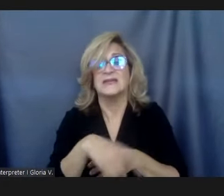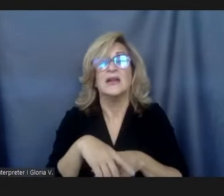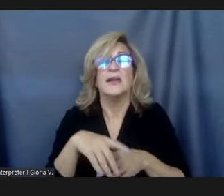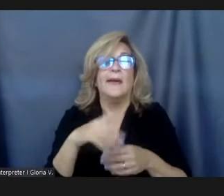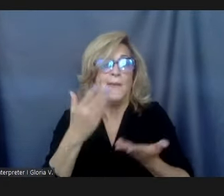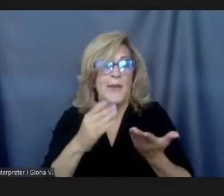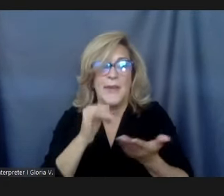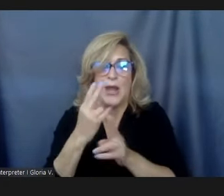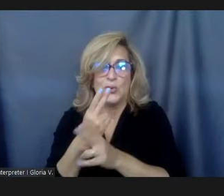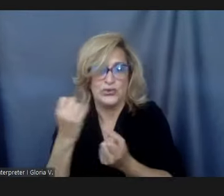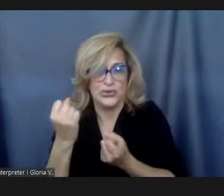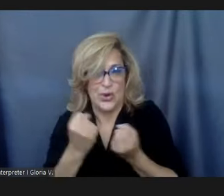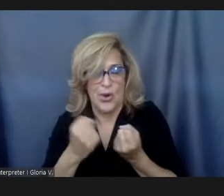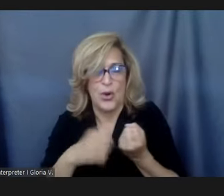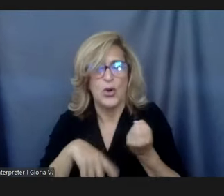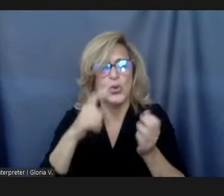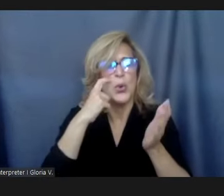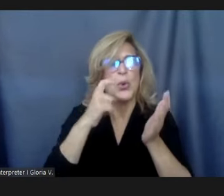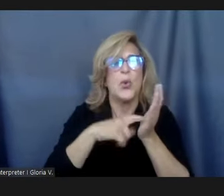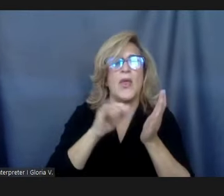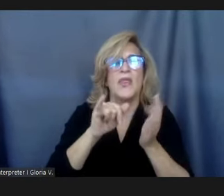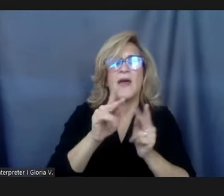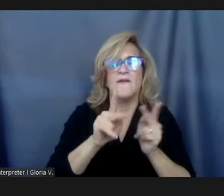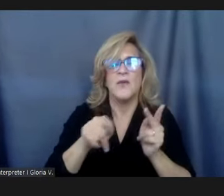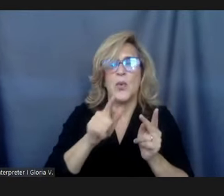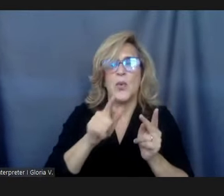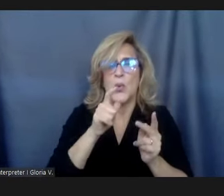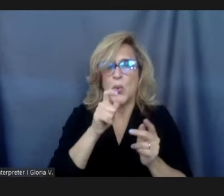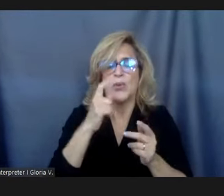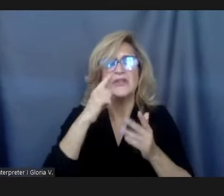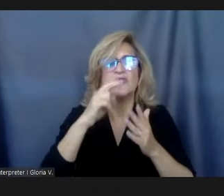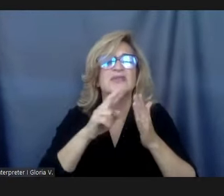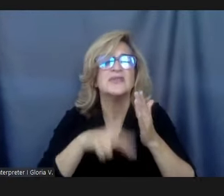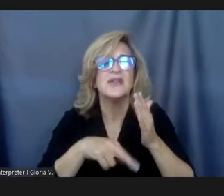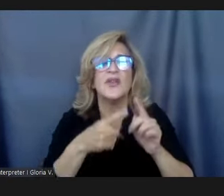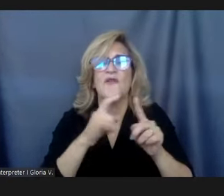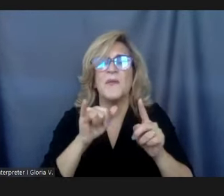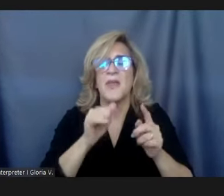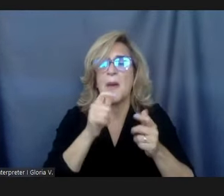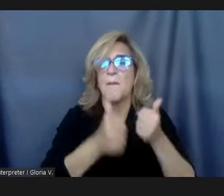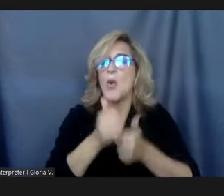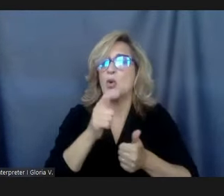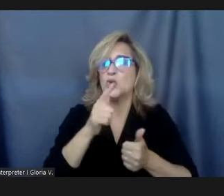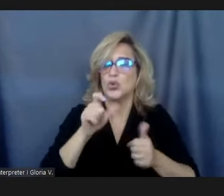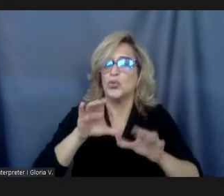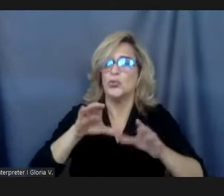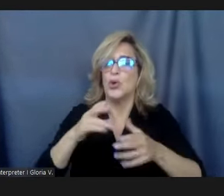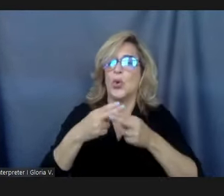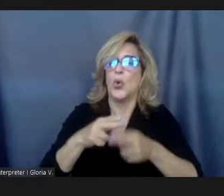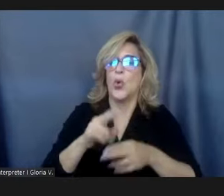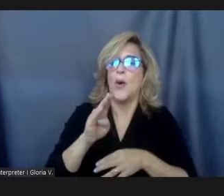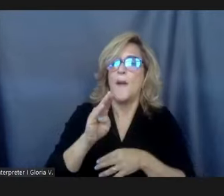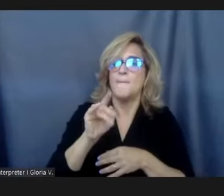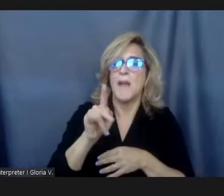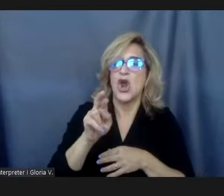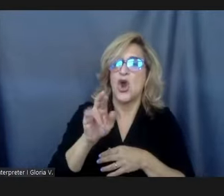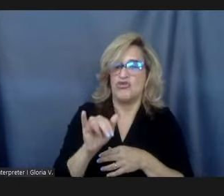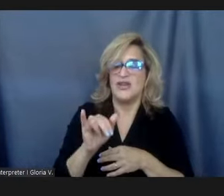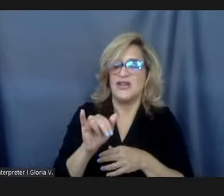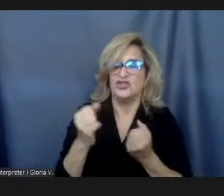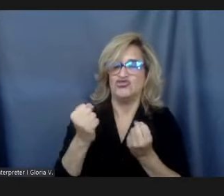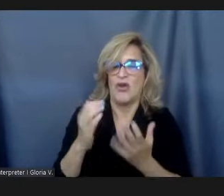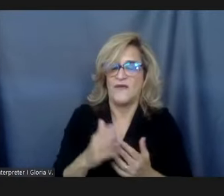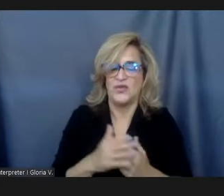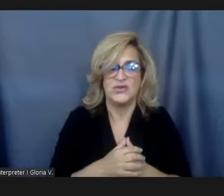of the project on the taxi or for-hire vehicle industry and the resultant effect on minority drivers. With respect to potential